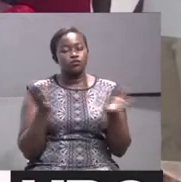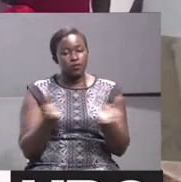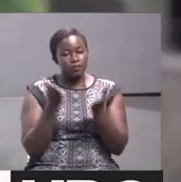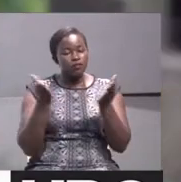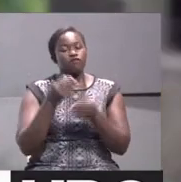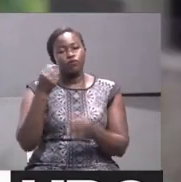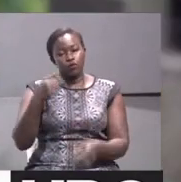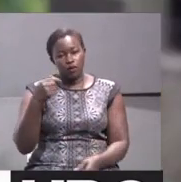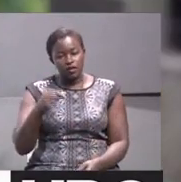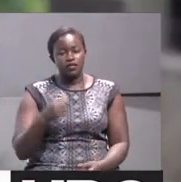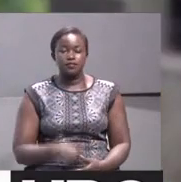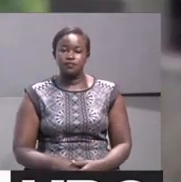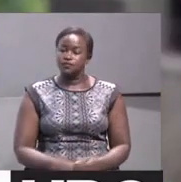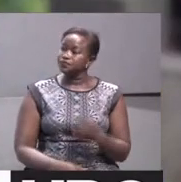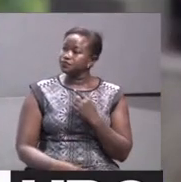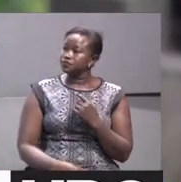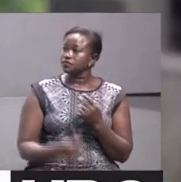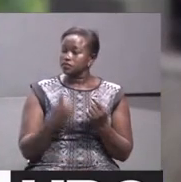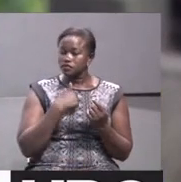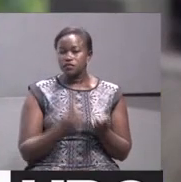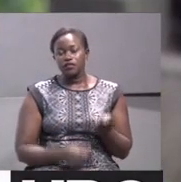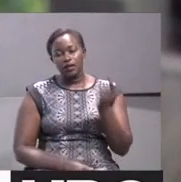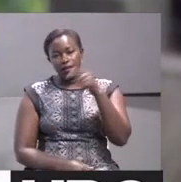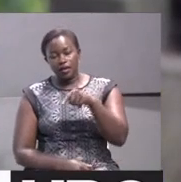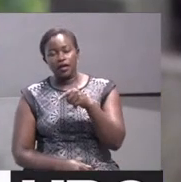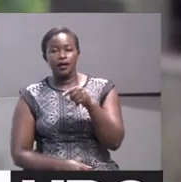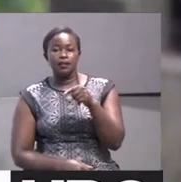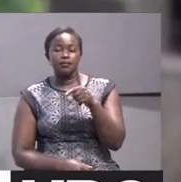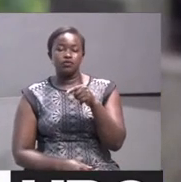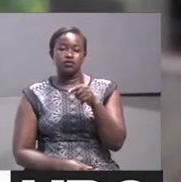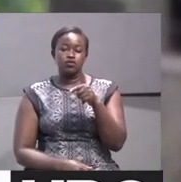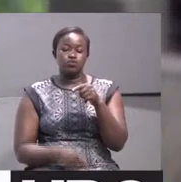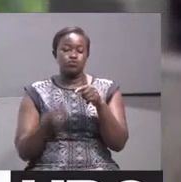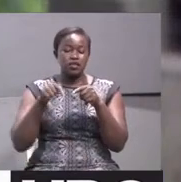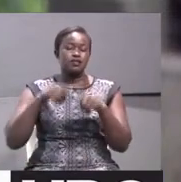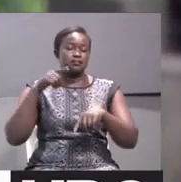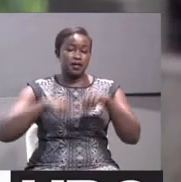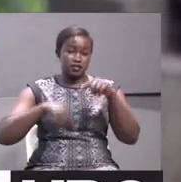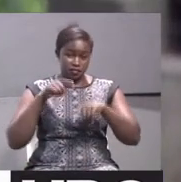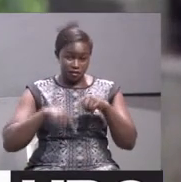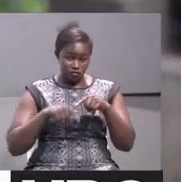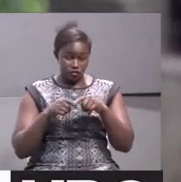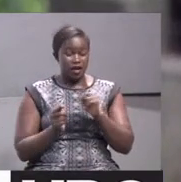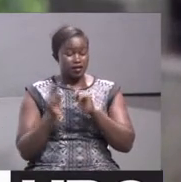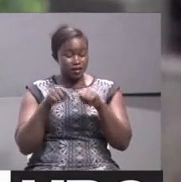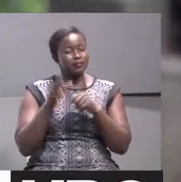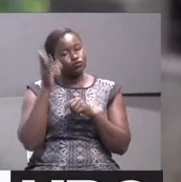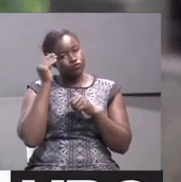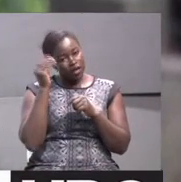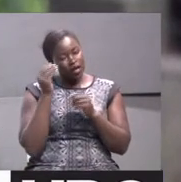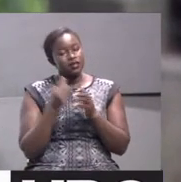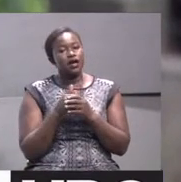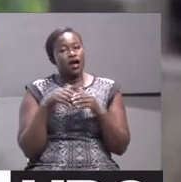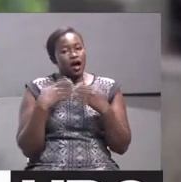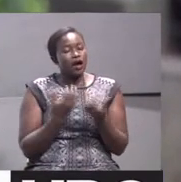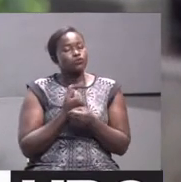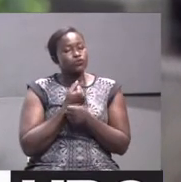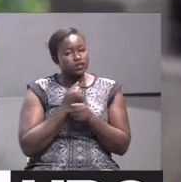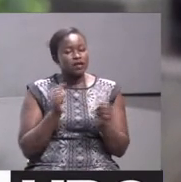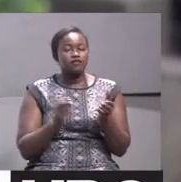quality. So I came to this participation to learn how to safely